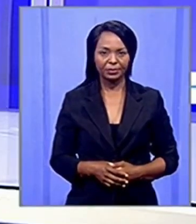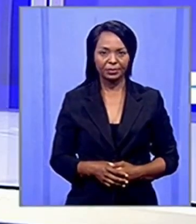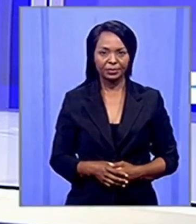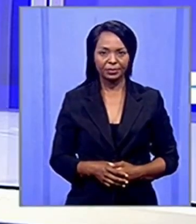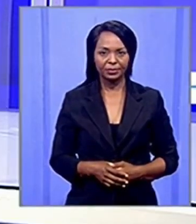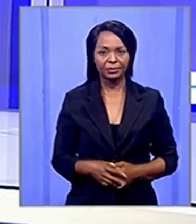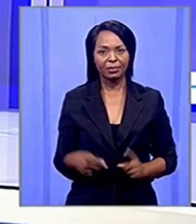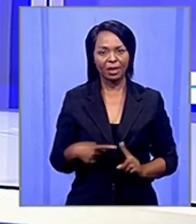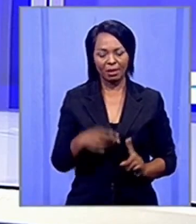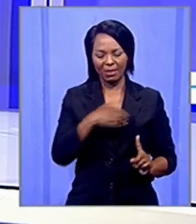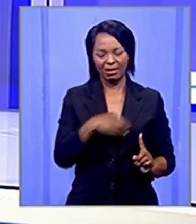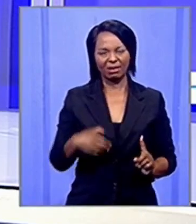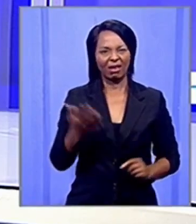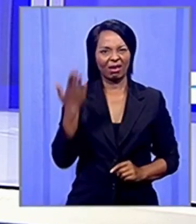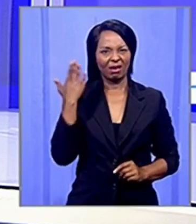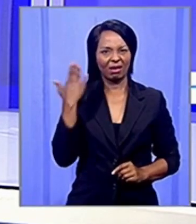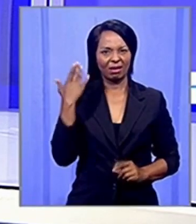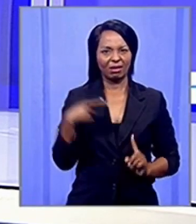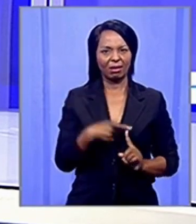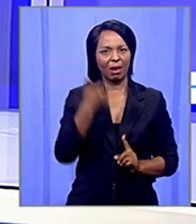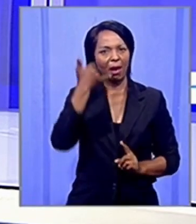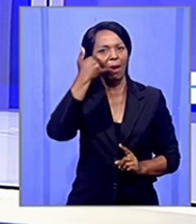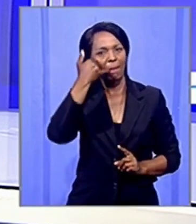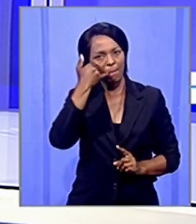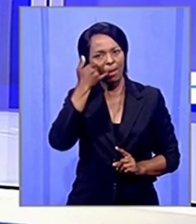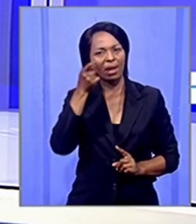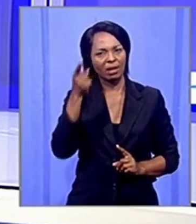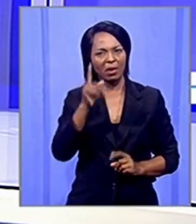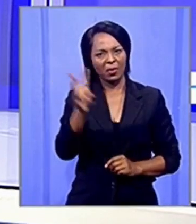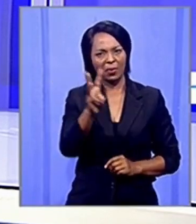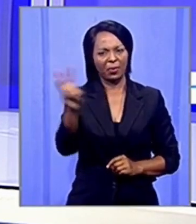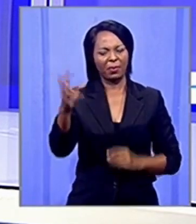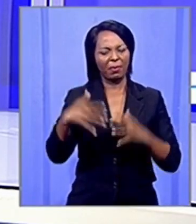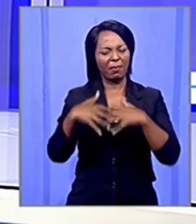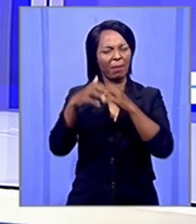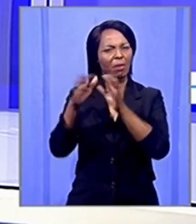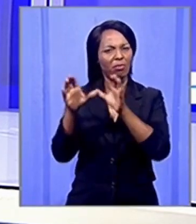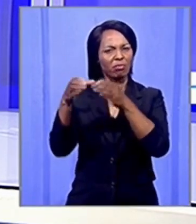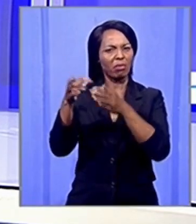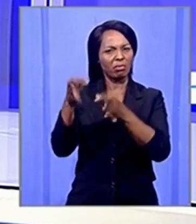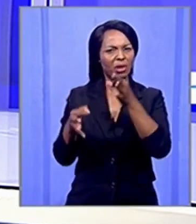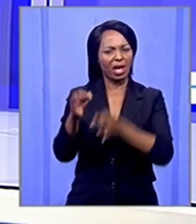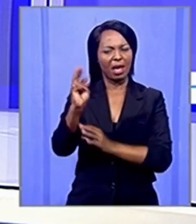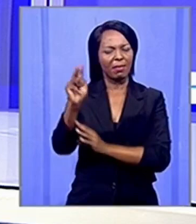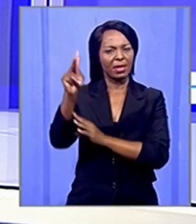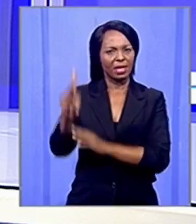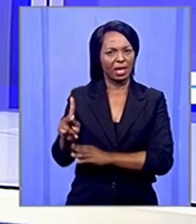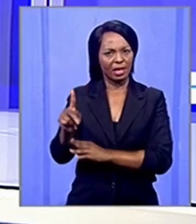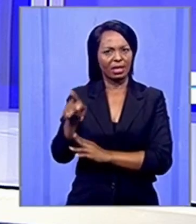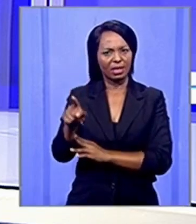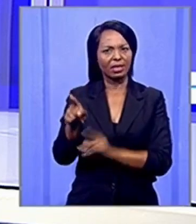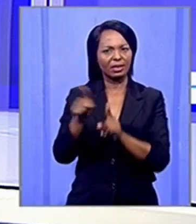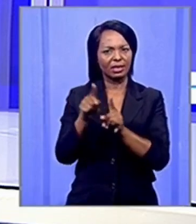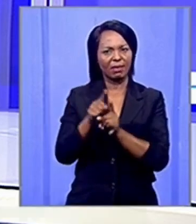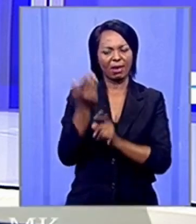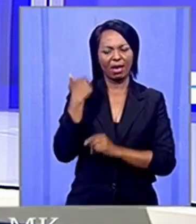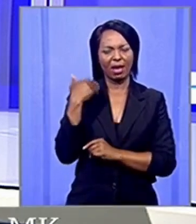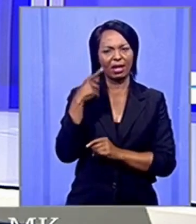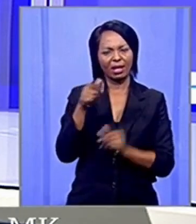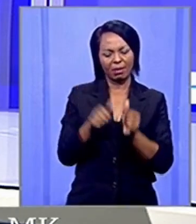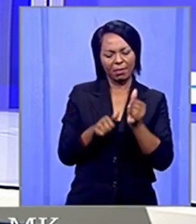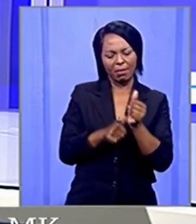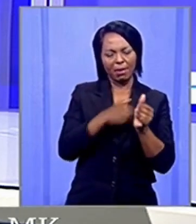Khabagare mopresidente wa maloba Thabo Mbeki o kgadile go tlhamiwa ga lekoko la Umkhonto weSizwe le yo o neng a motlhatlhama Jacob Zuma ka ntlha ya fa